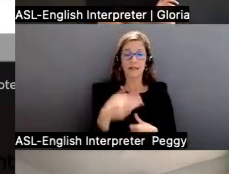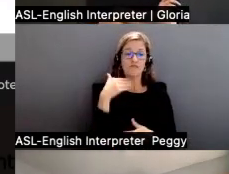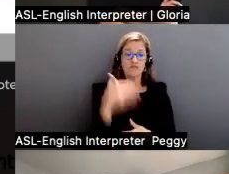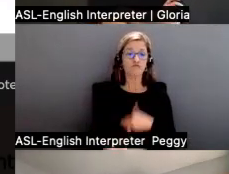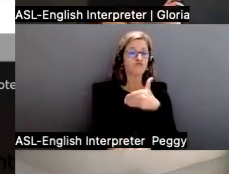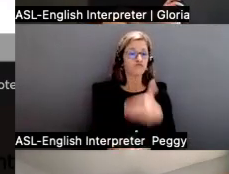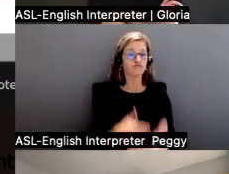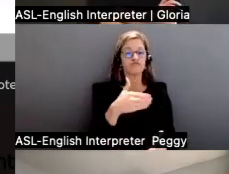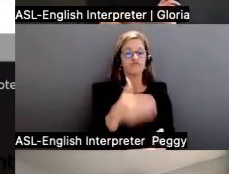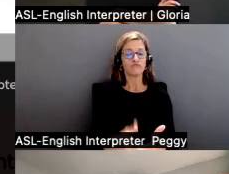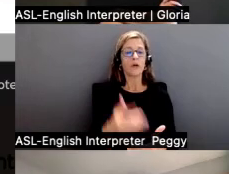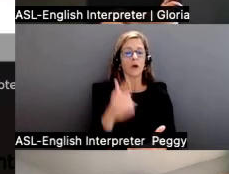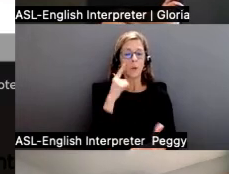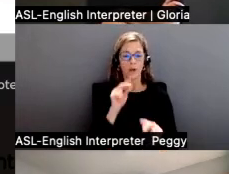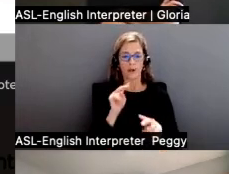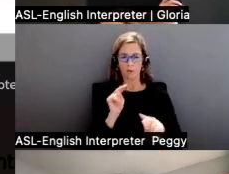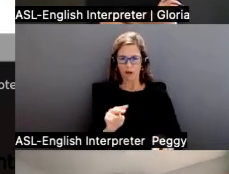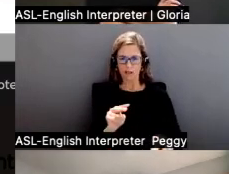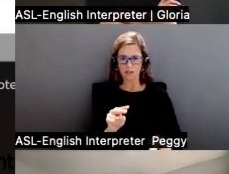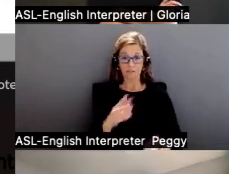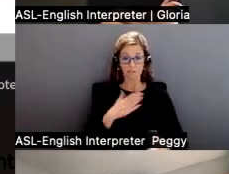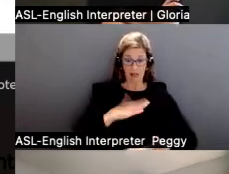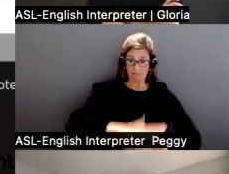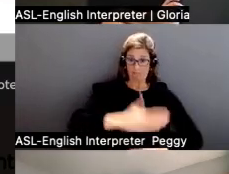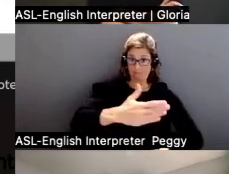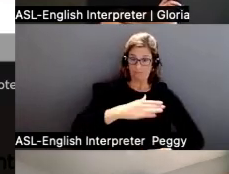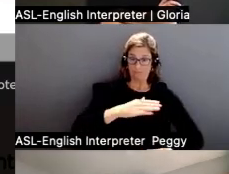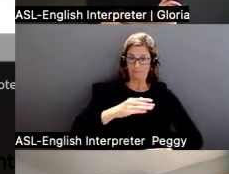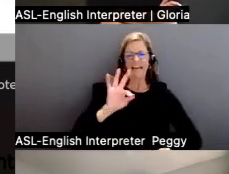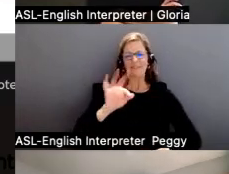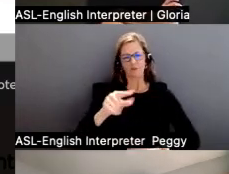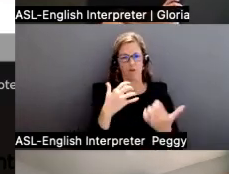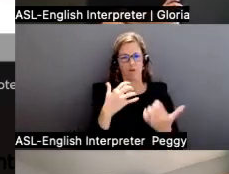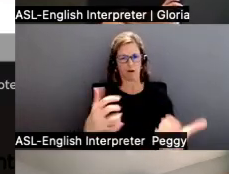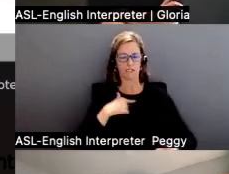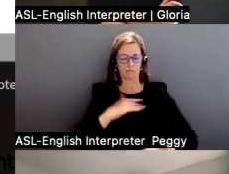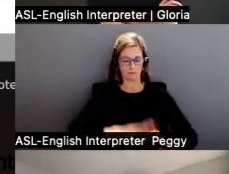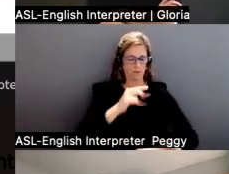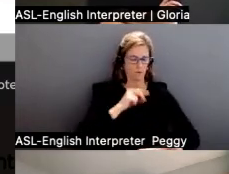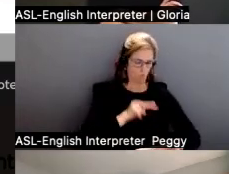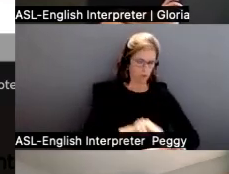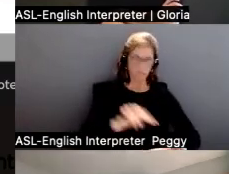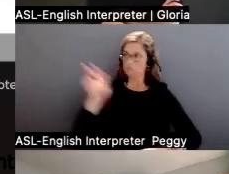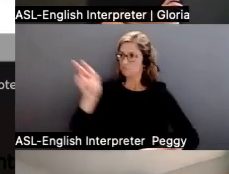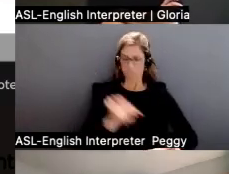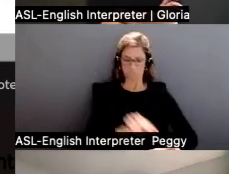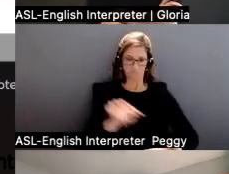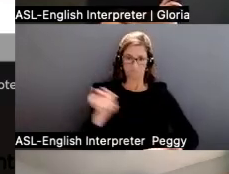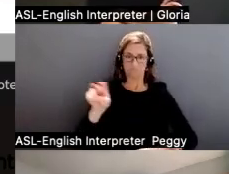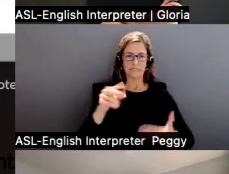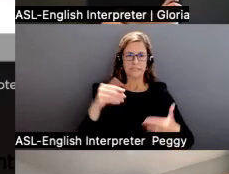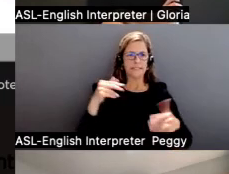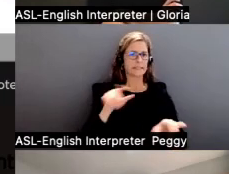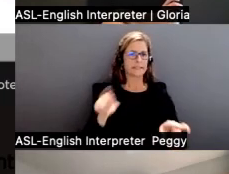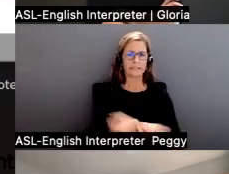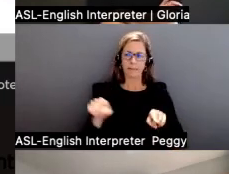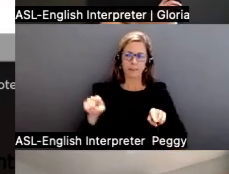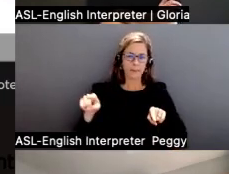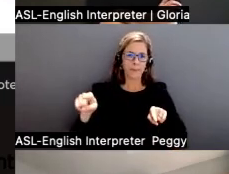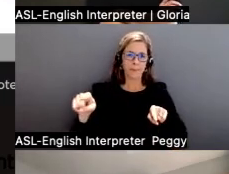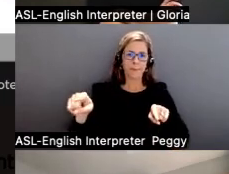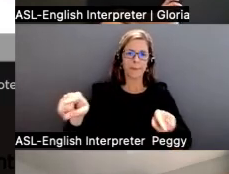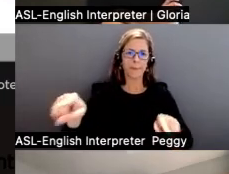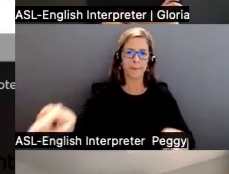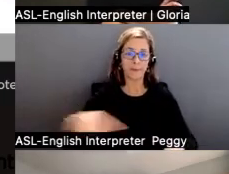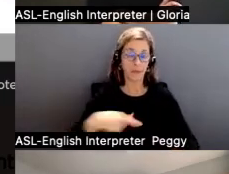well. So you're watching those slides on your device. And if there are questions you can answer, you see them on the screen and you can answer those